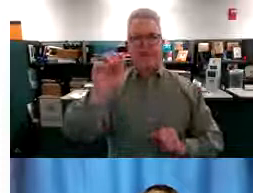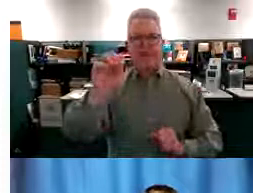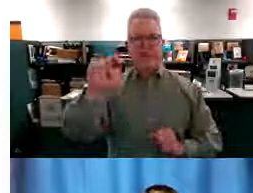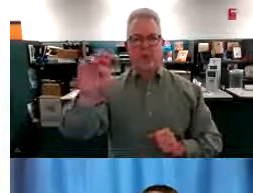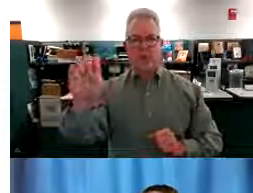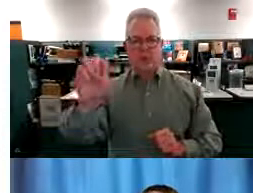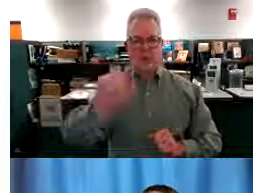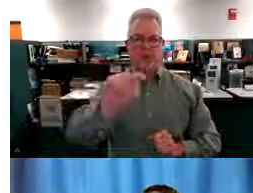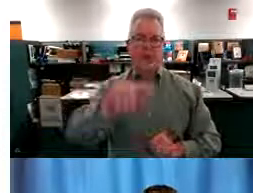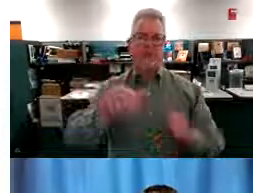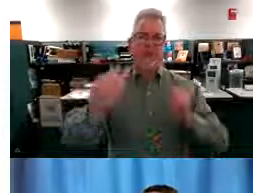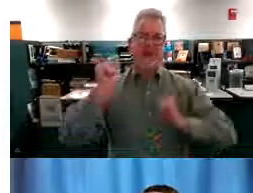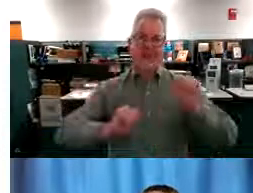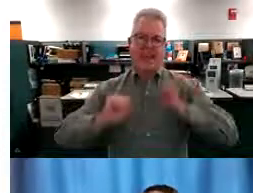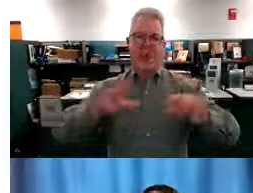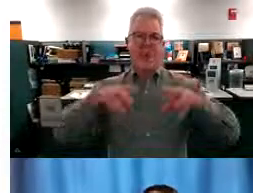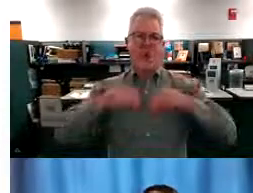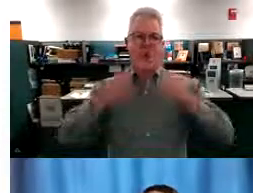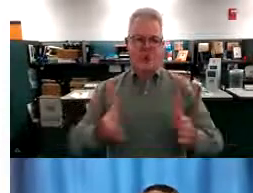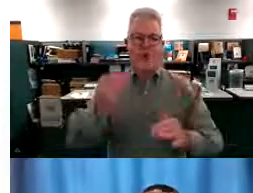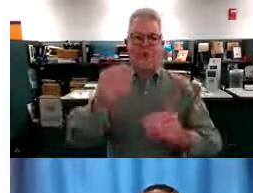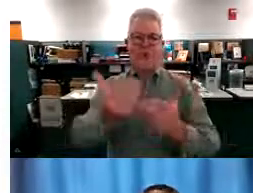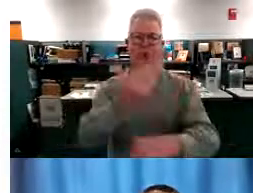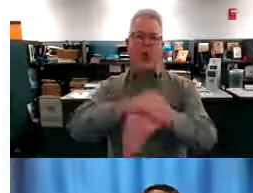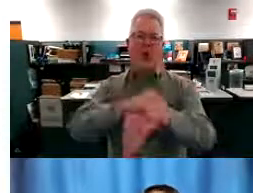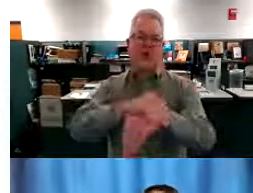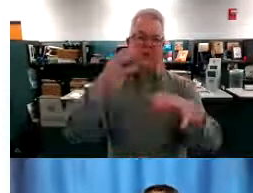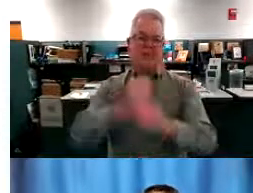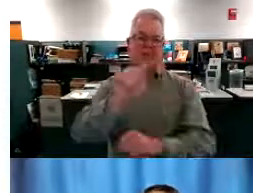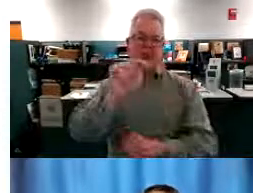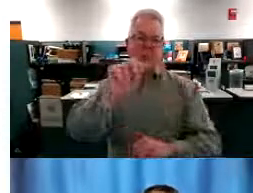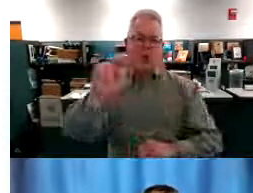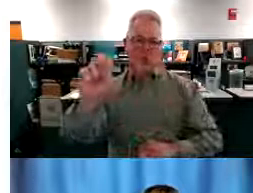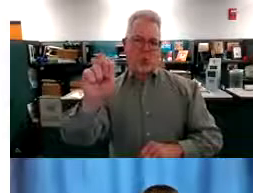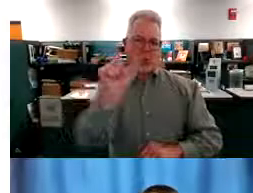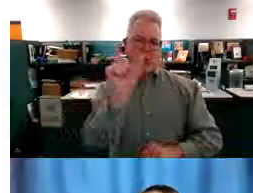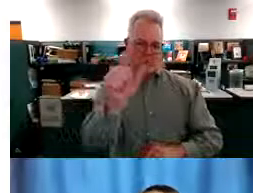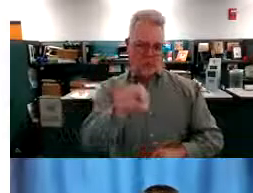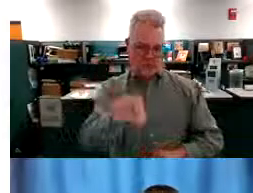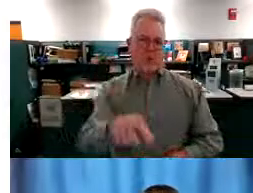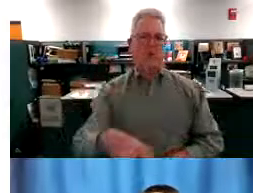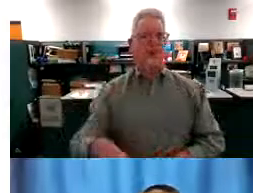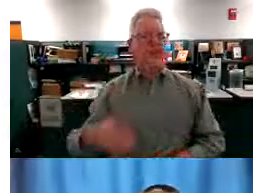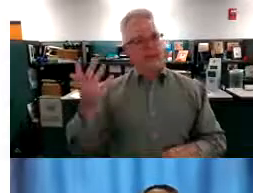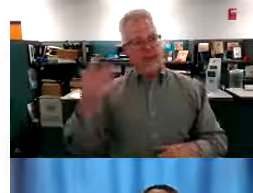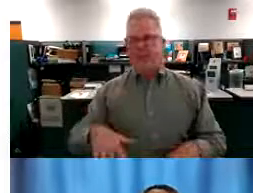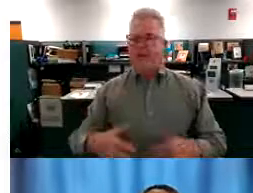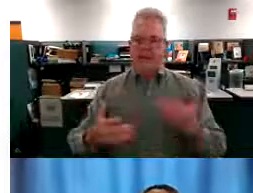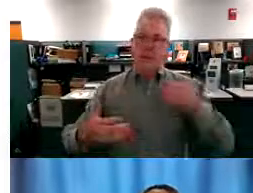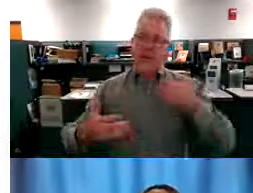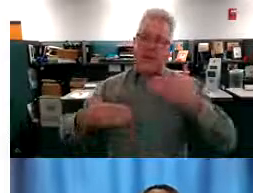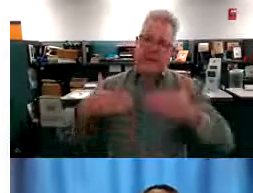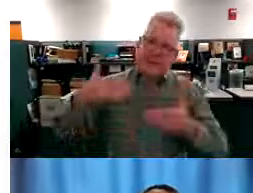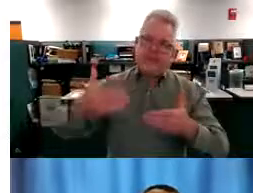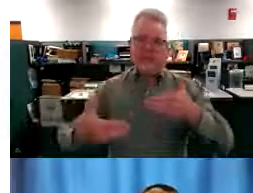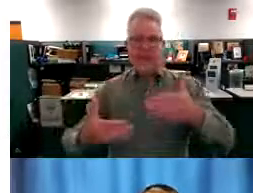lot of work with Tone, the theater owners of New England, Tone,